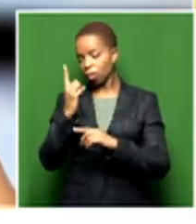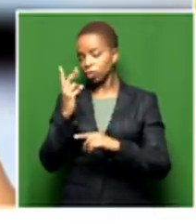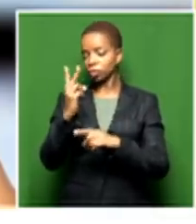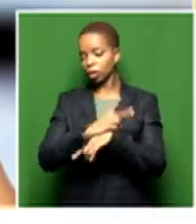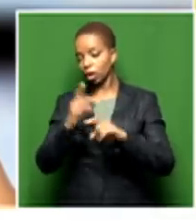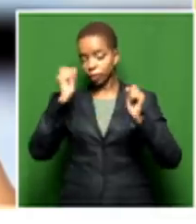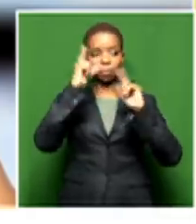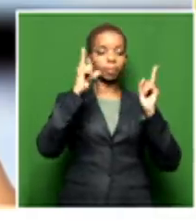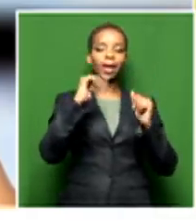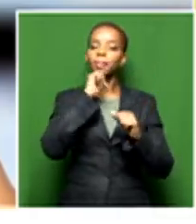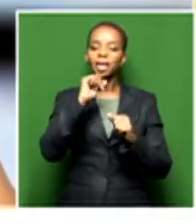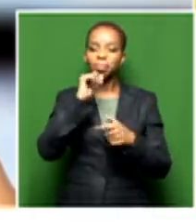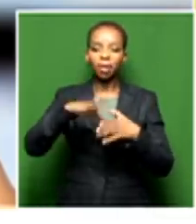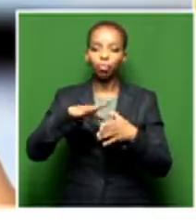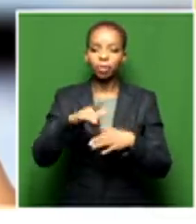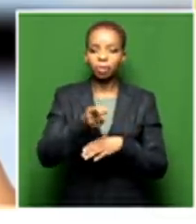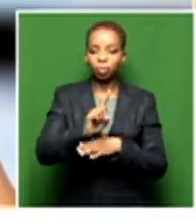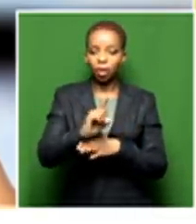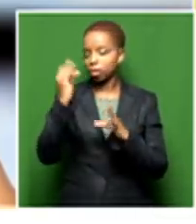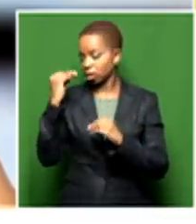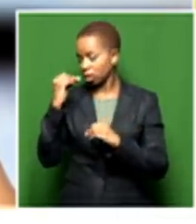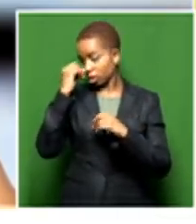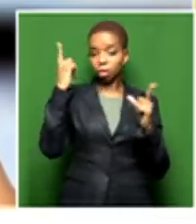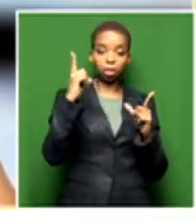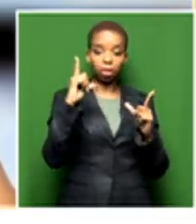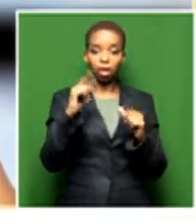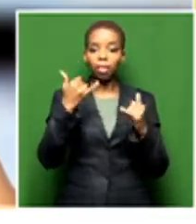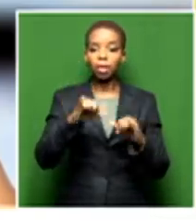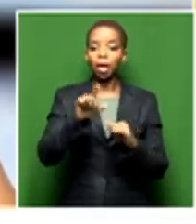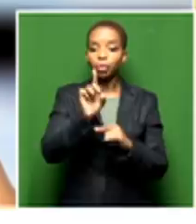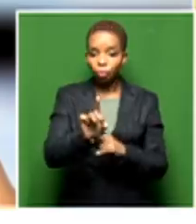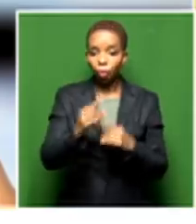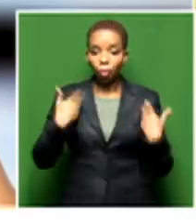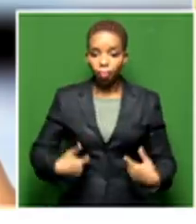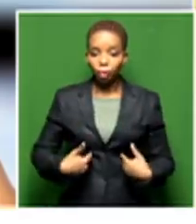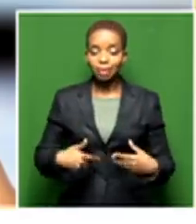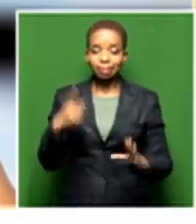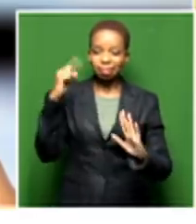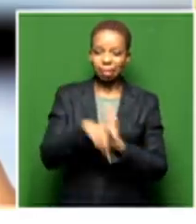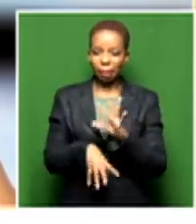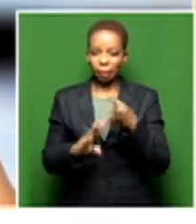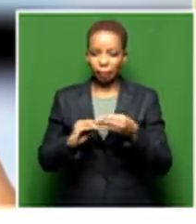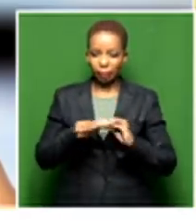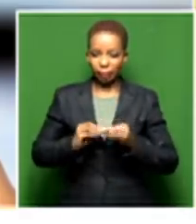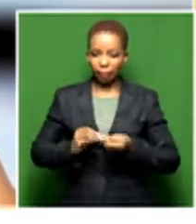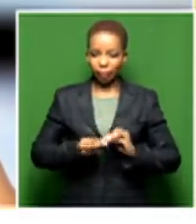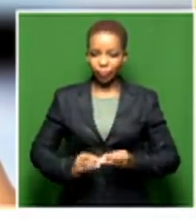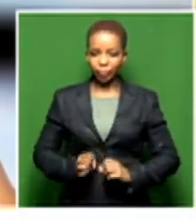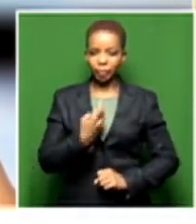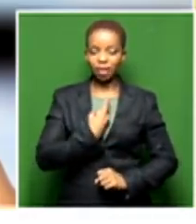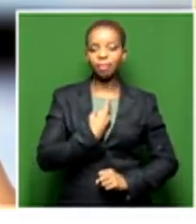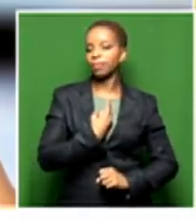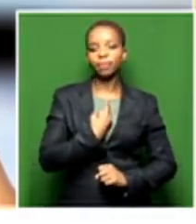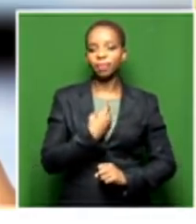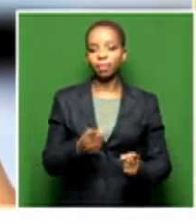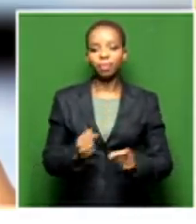for whatever reason it might be, your body doesn't go into that deep repair sleep, and you never have that refreshing feeling when you wake